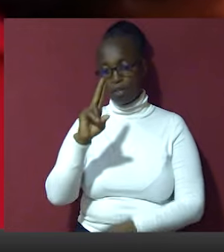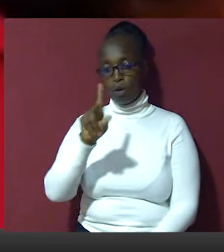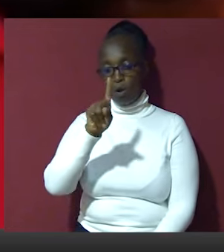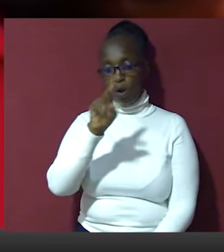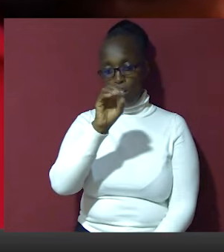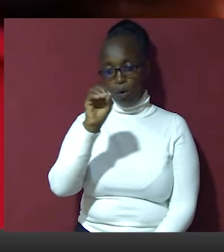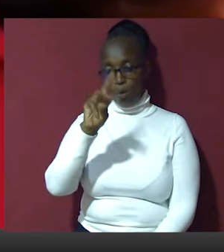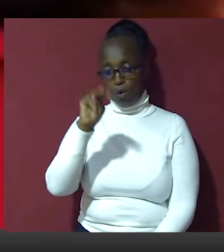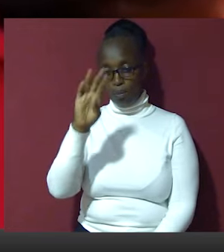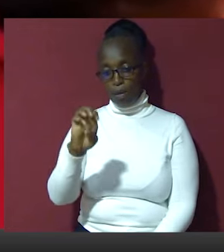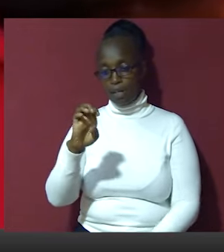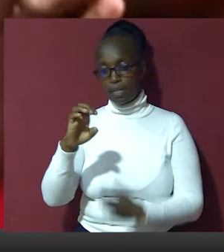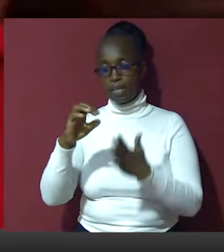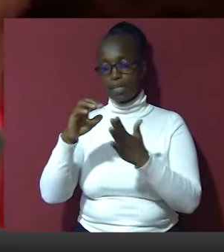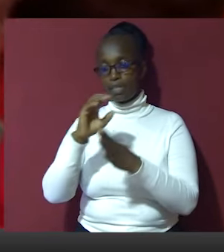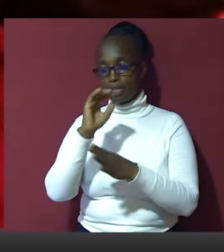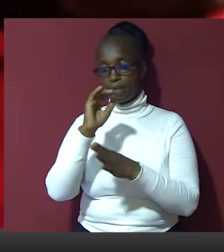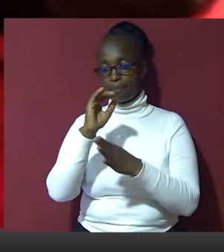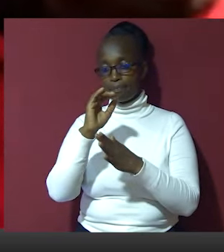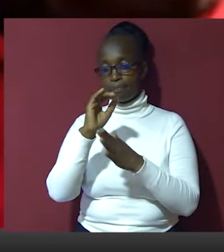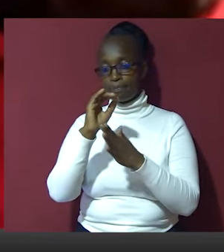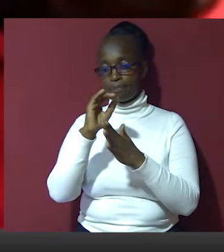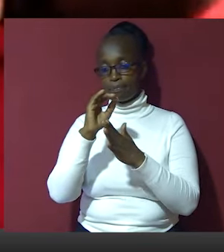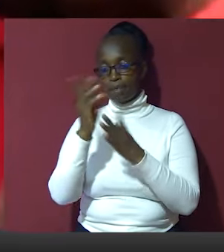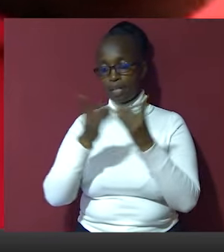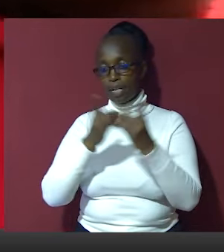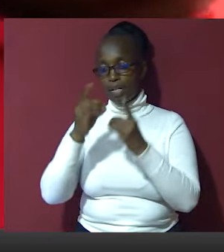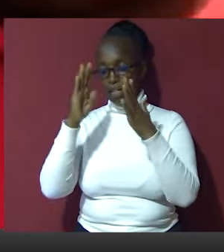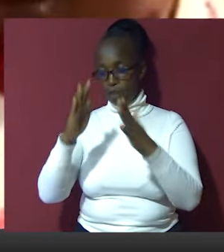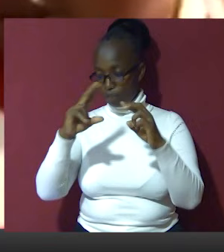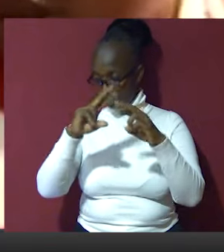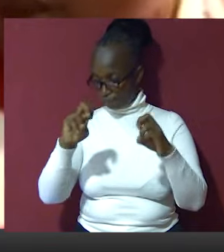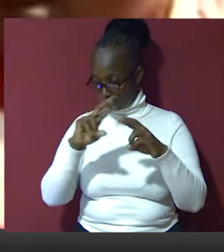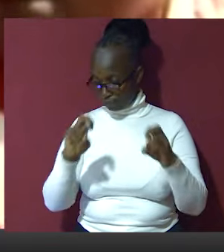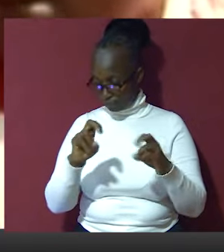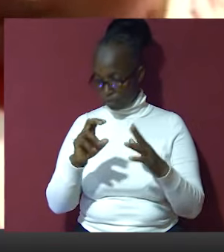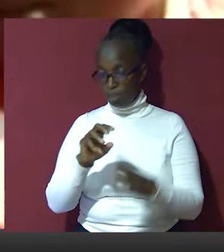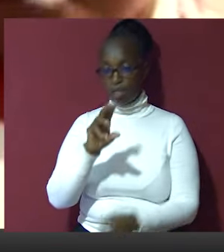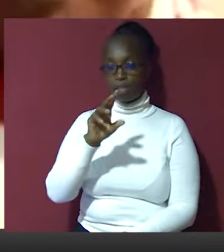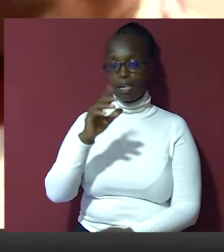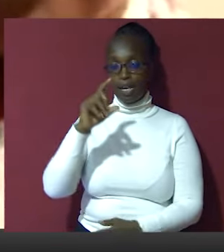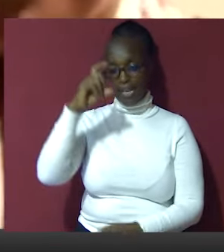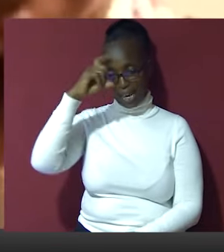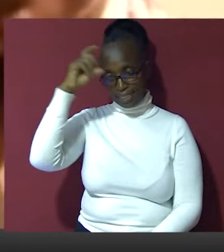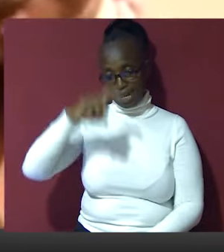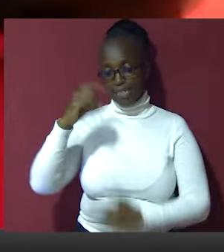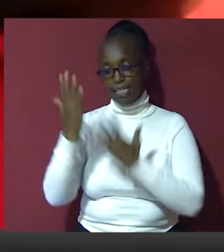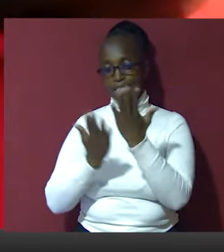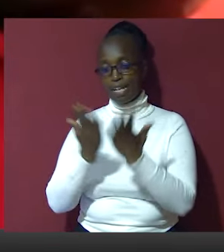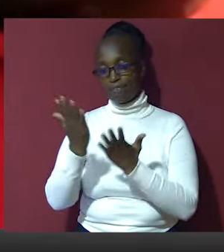Japheth Koome, Director of Criminal Investigation, Ms. Bonaigonga, Director of National Intelligence